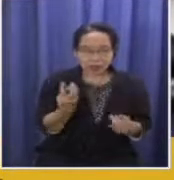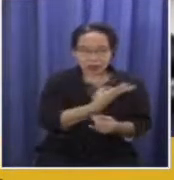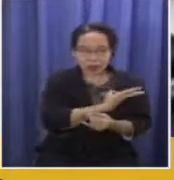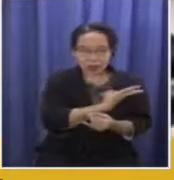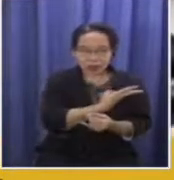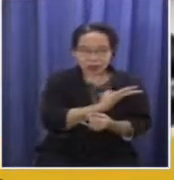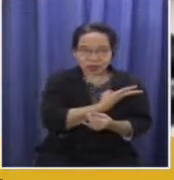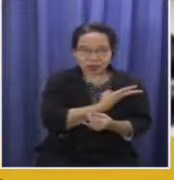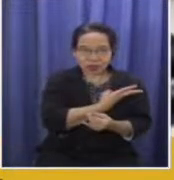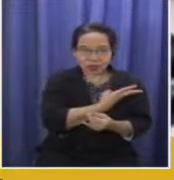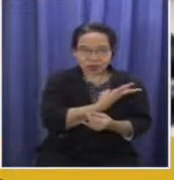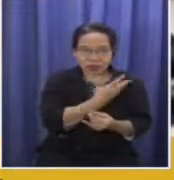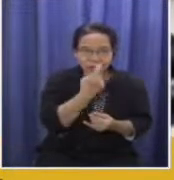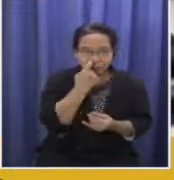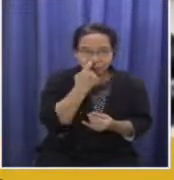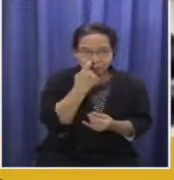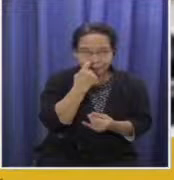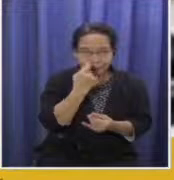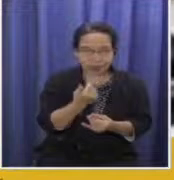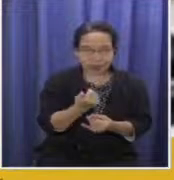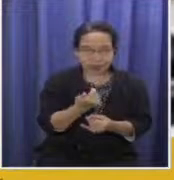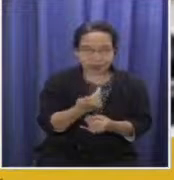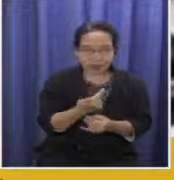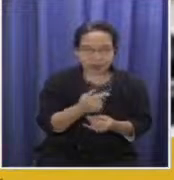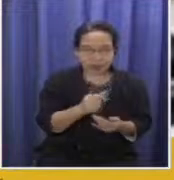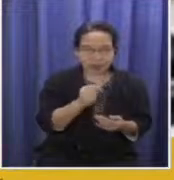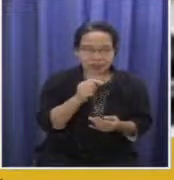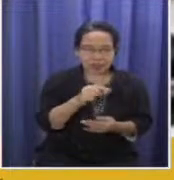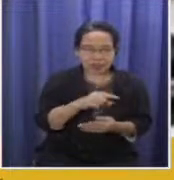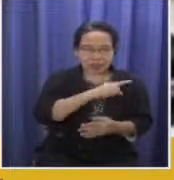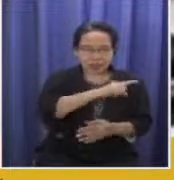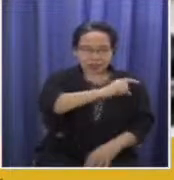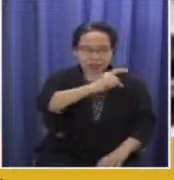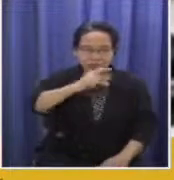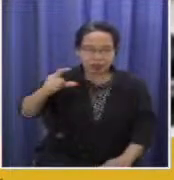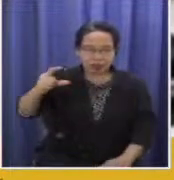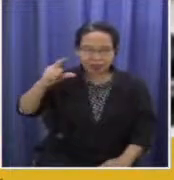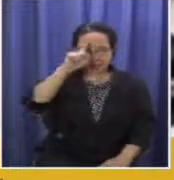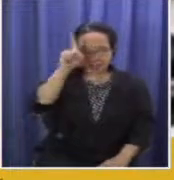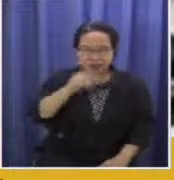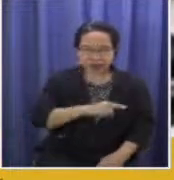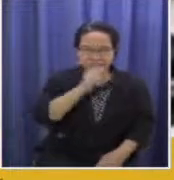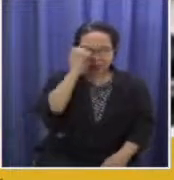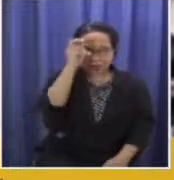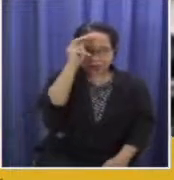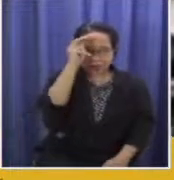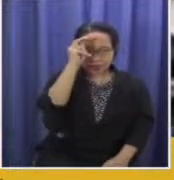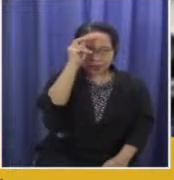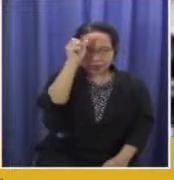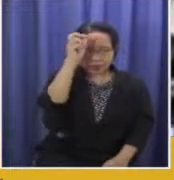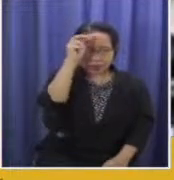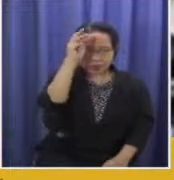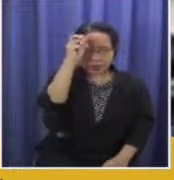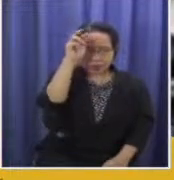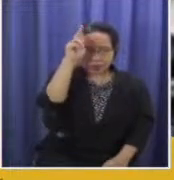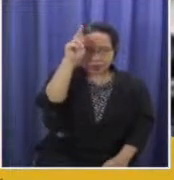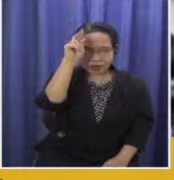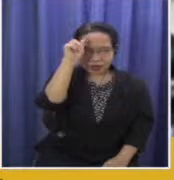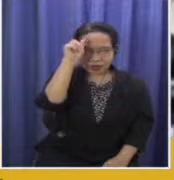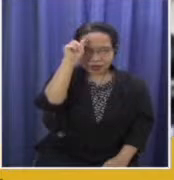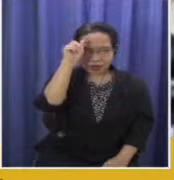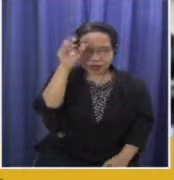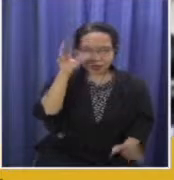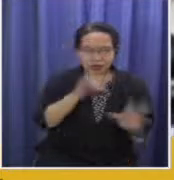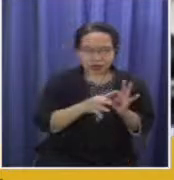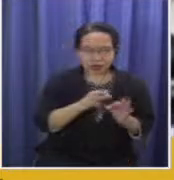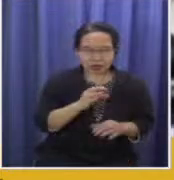to Janakpur, Nepal. Brother Sharwan Mahara will be joining us